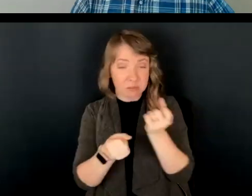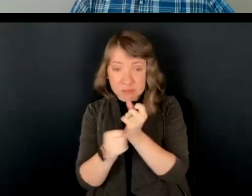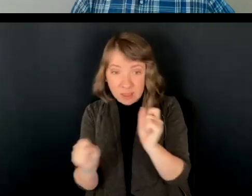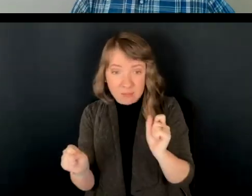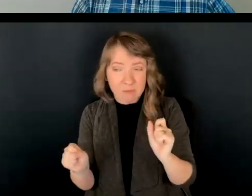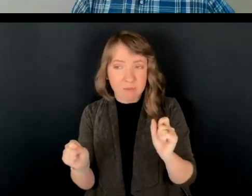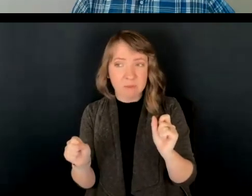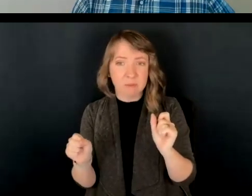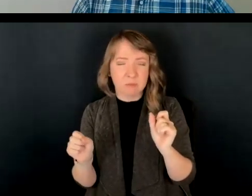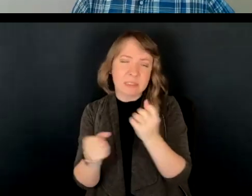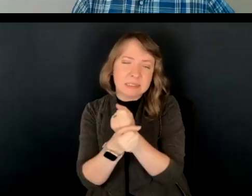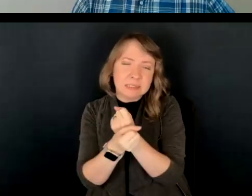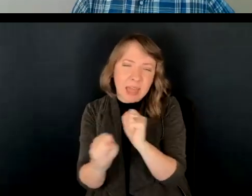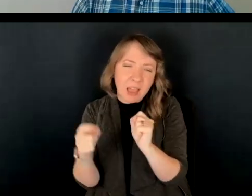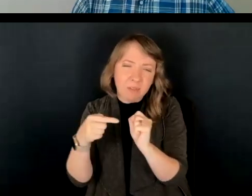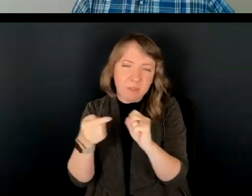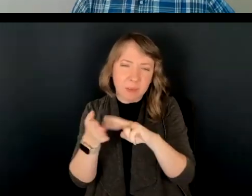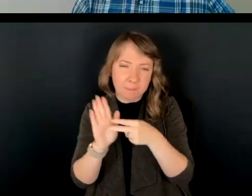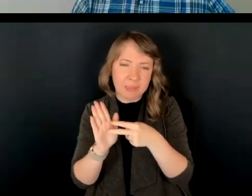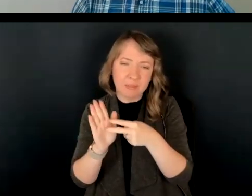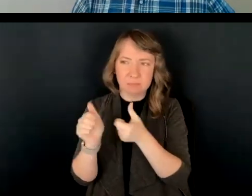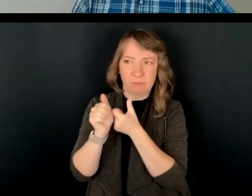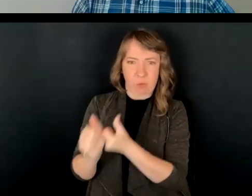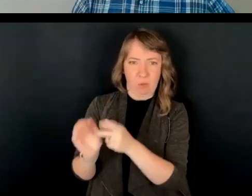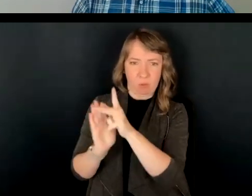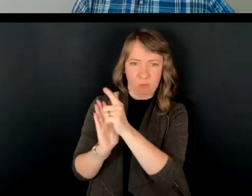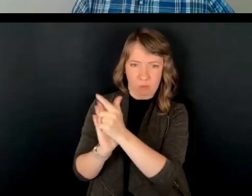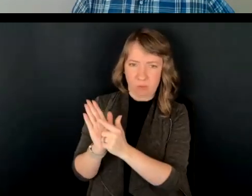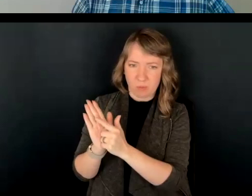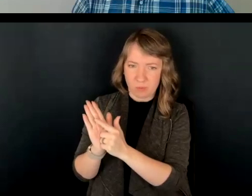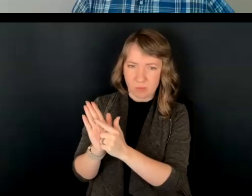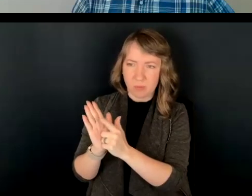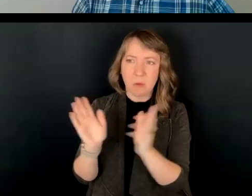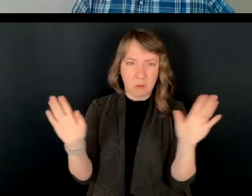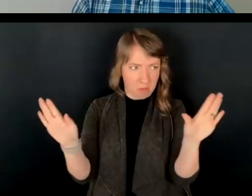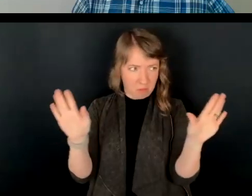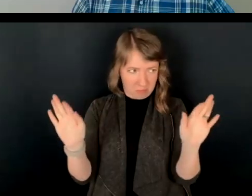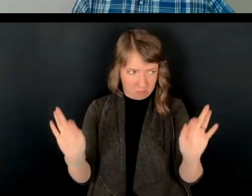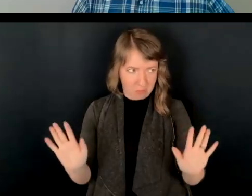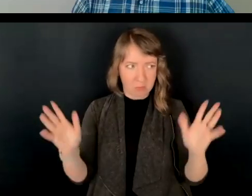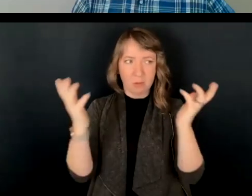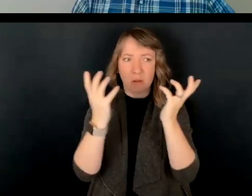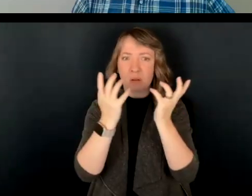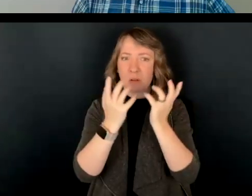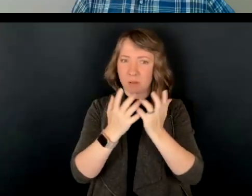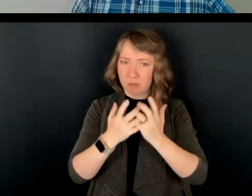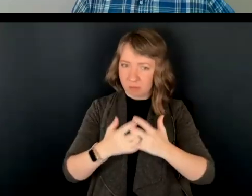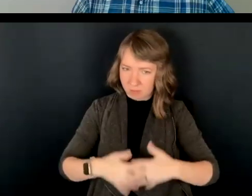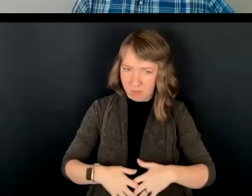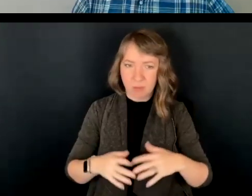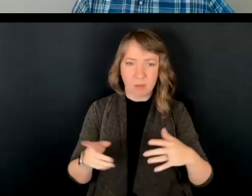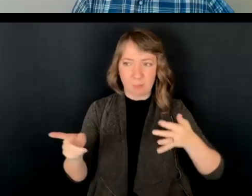in the sense that they're legal and everything is working together and everything is going to benefit,